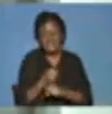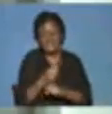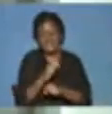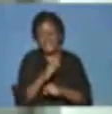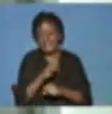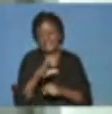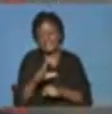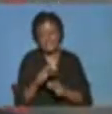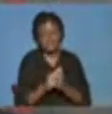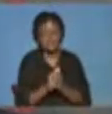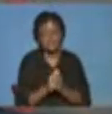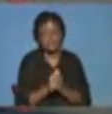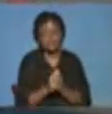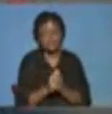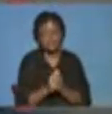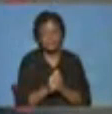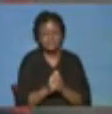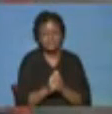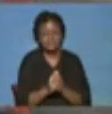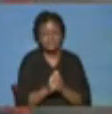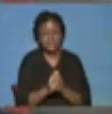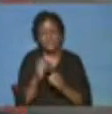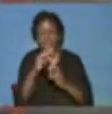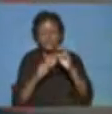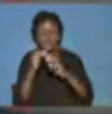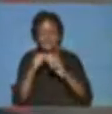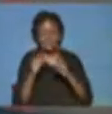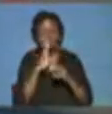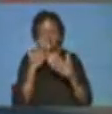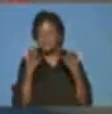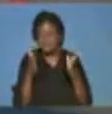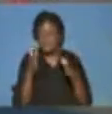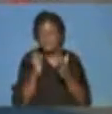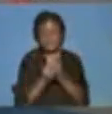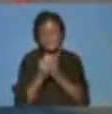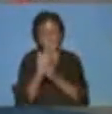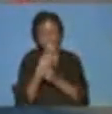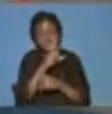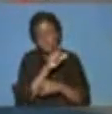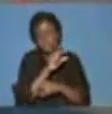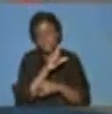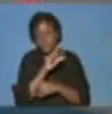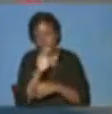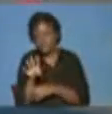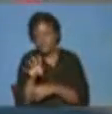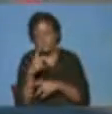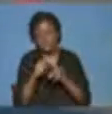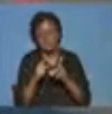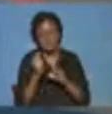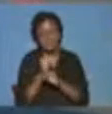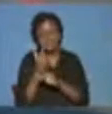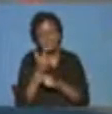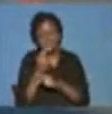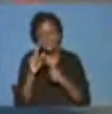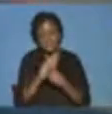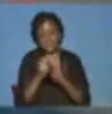pop the concrete. Now, the construction phase here at the U.S. Embassy will be completed in spring of 2024. However, it will take a few months before